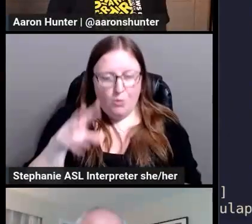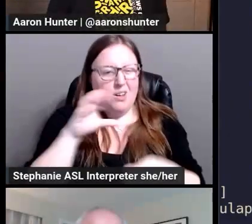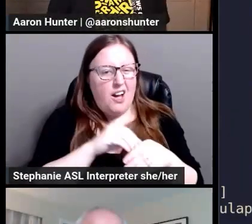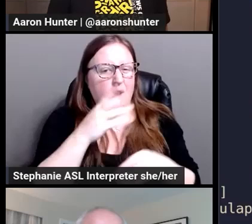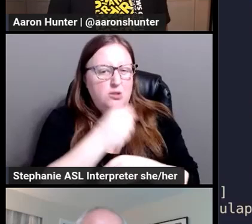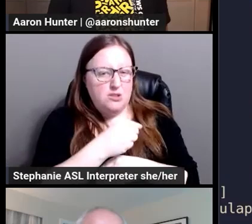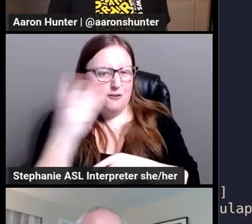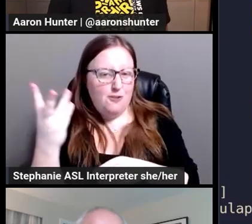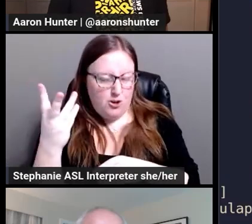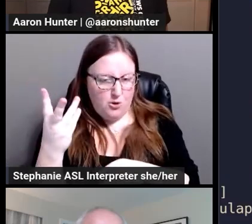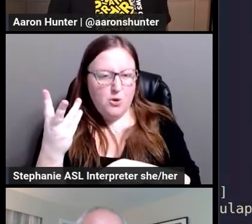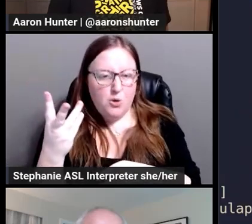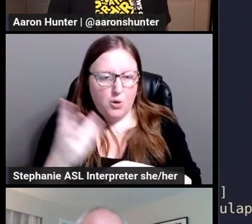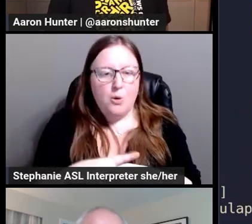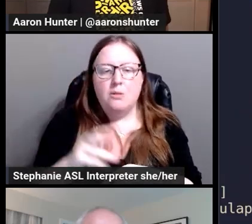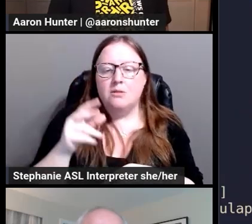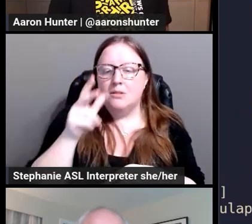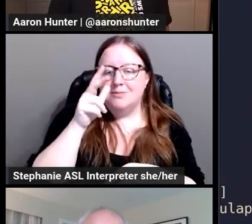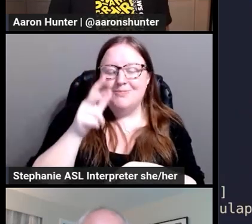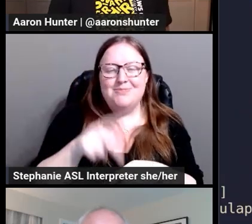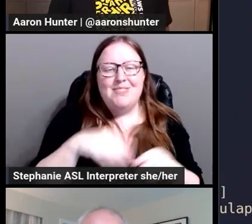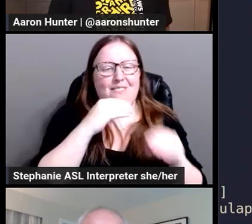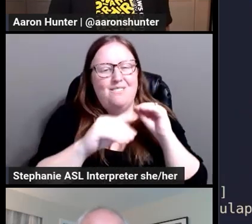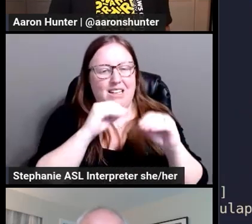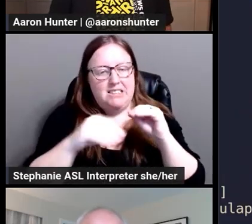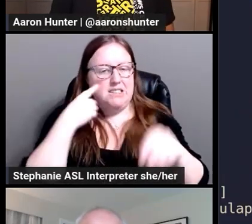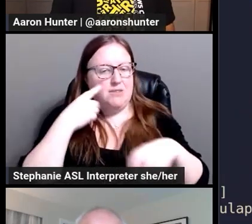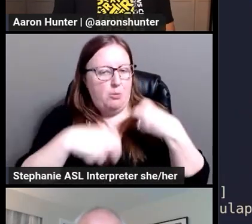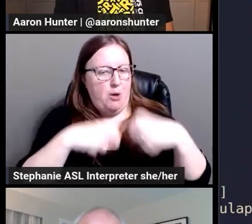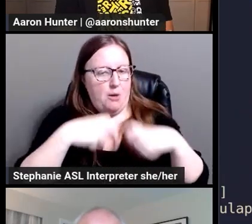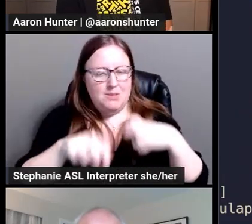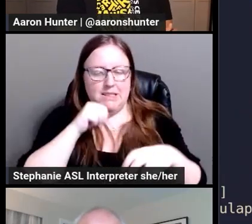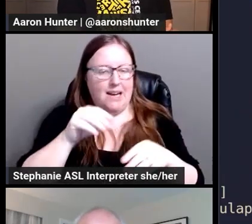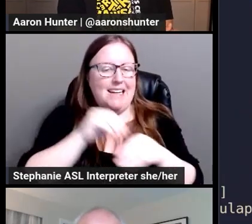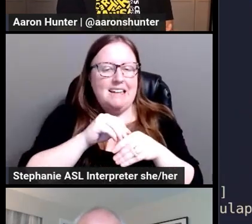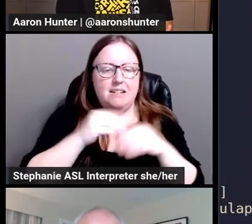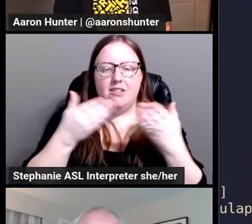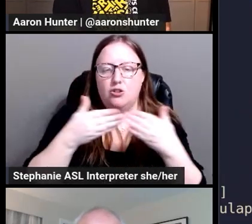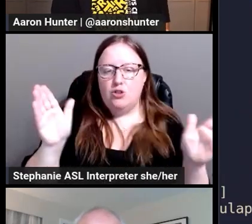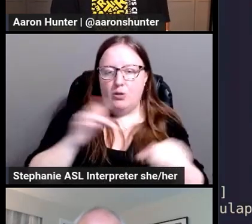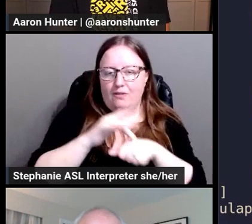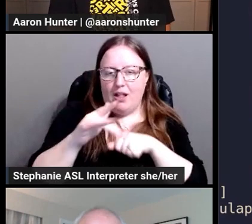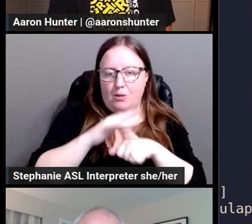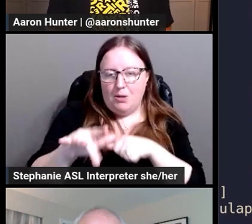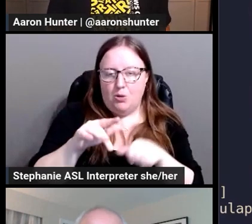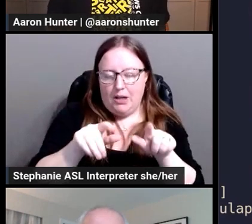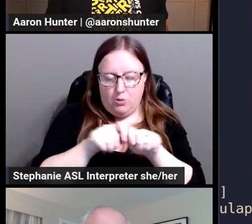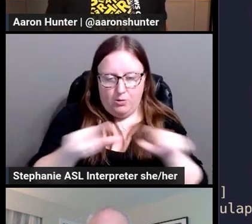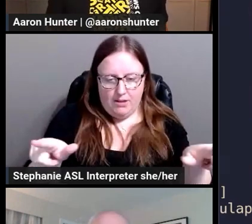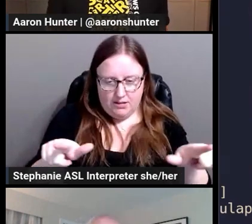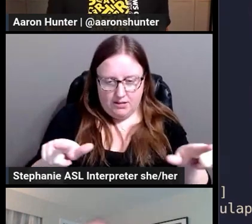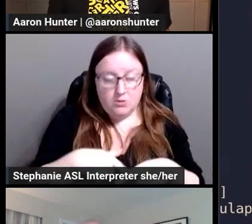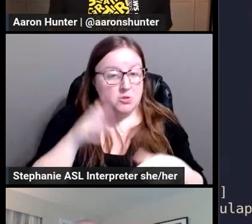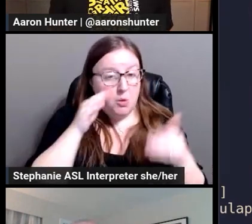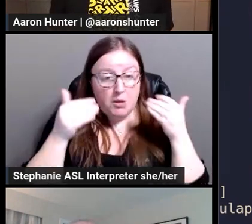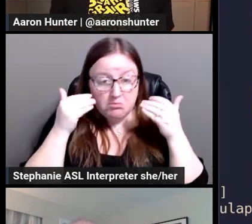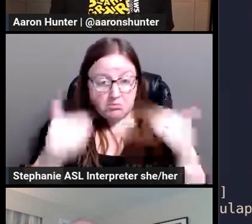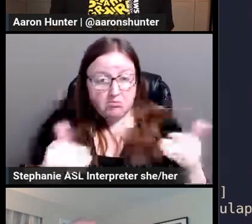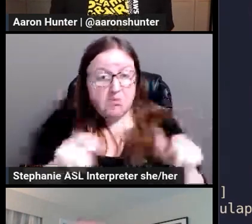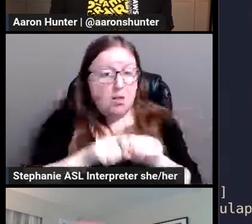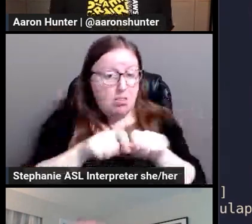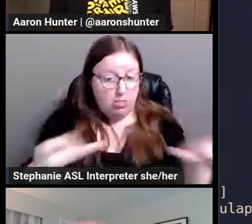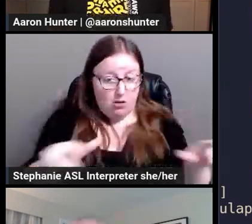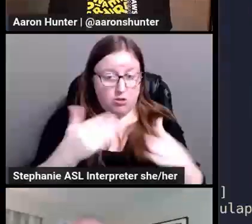of bug fixes that didn't quite make it into the GA release. So Okay. I've gone ahead and launched a couple of